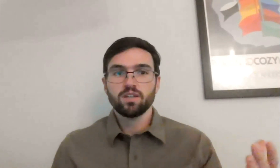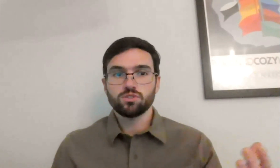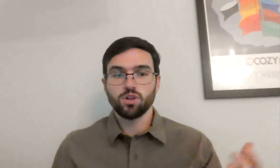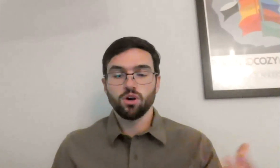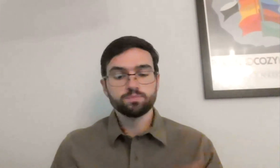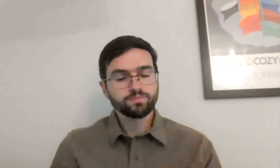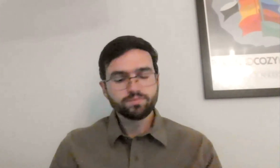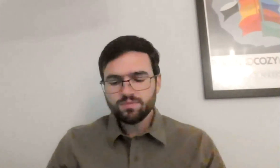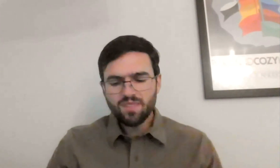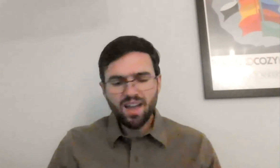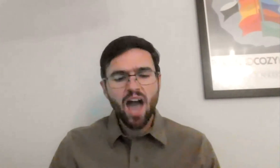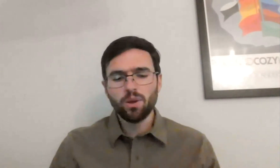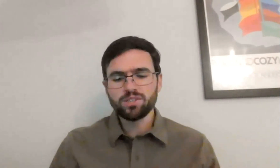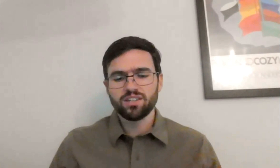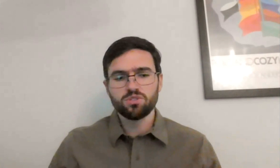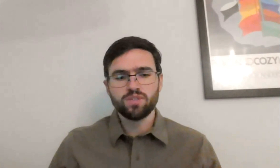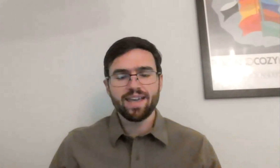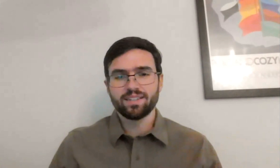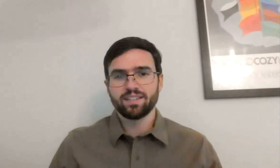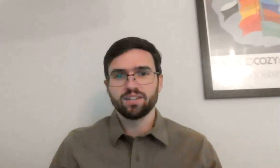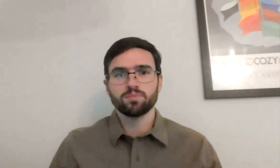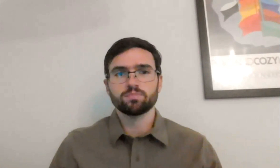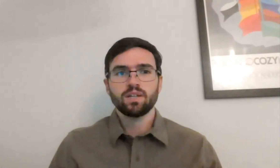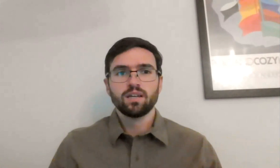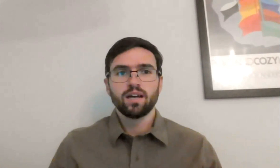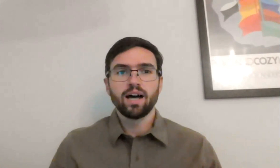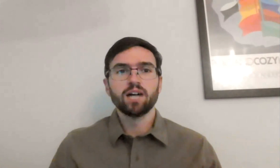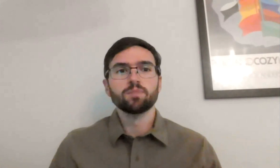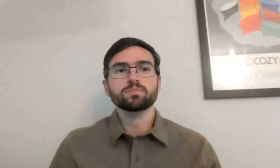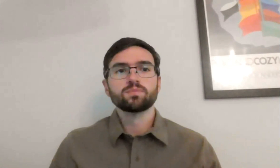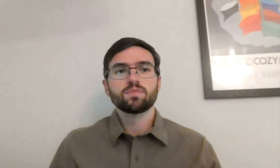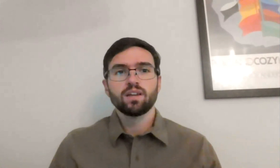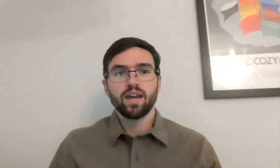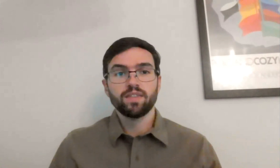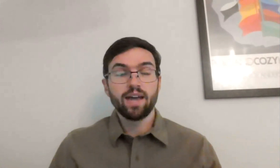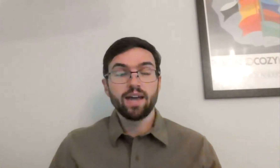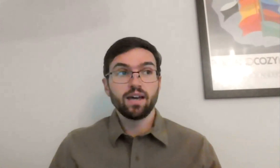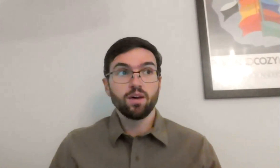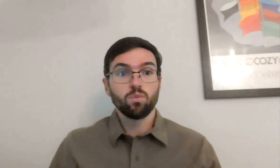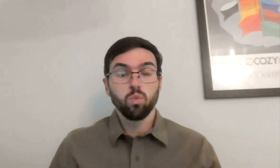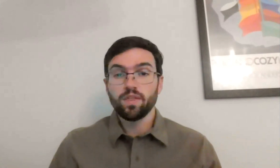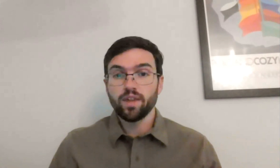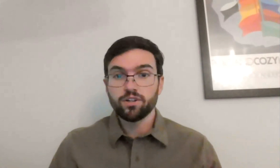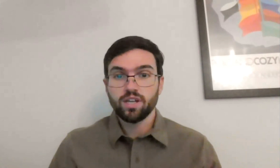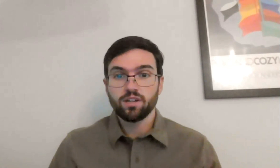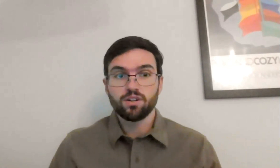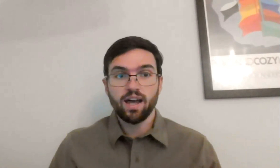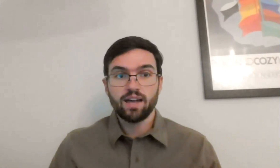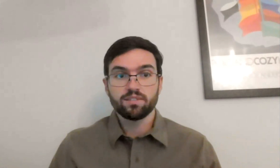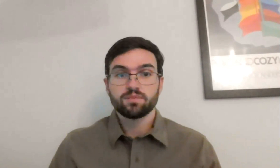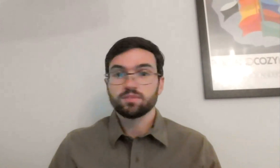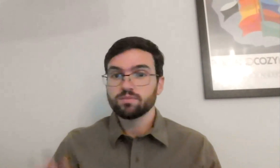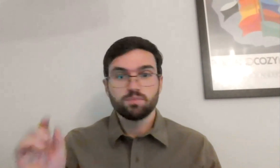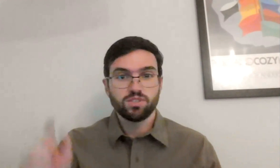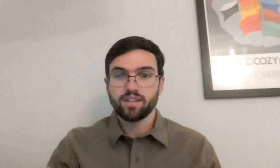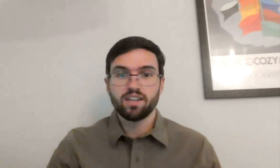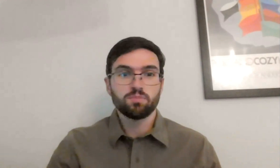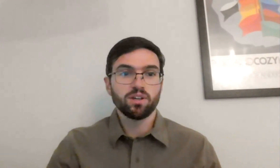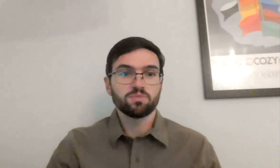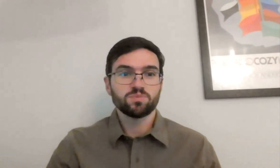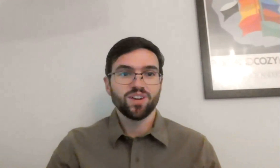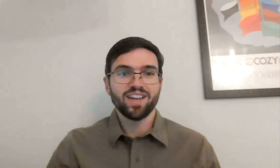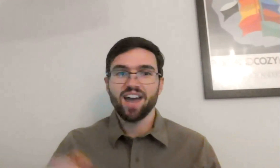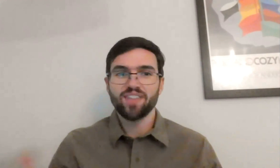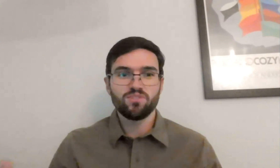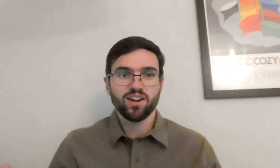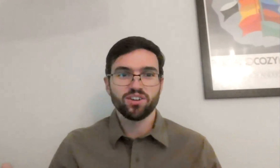Yep. Yep. So I always like to do that in tandem. And then whether they understand it or not, send that